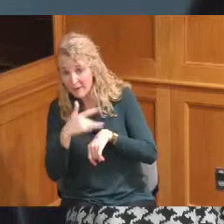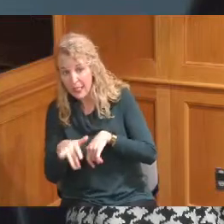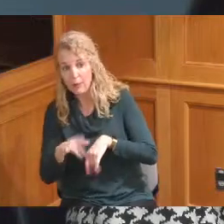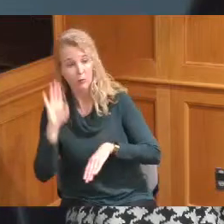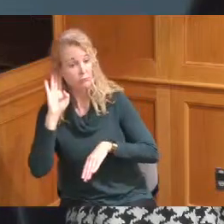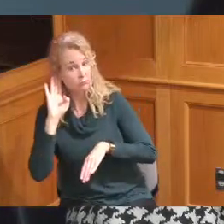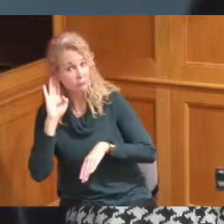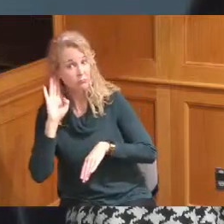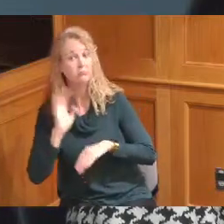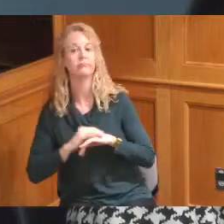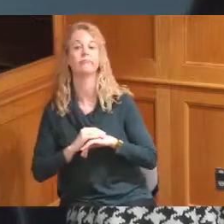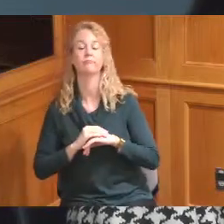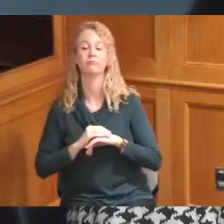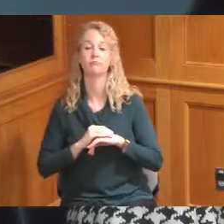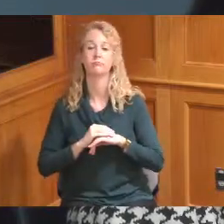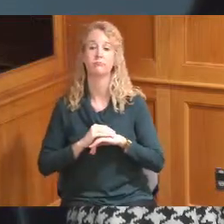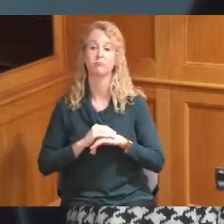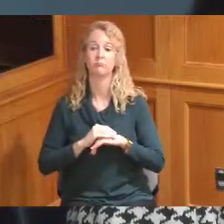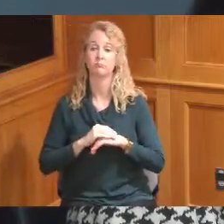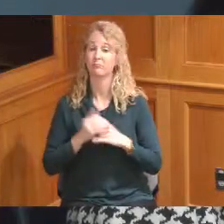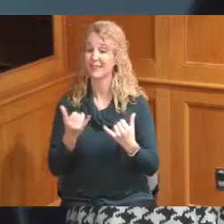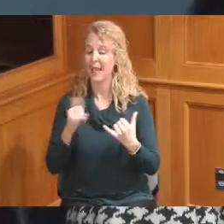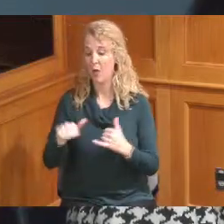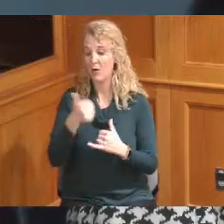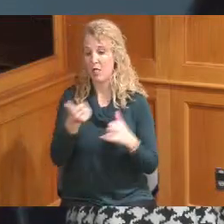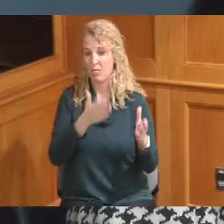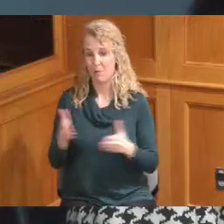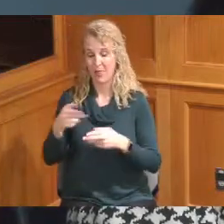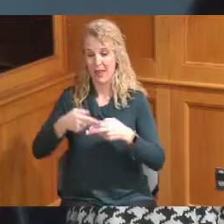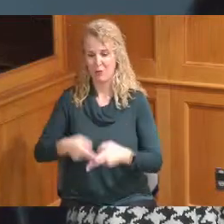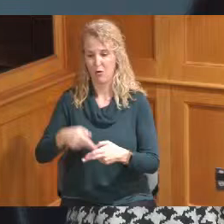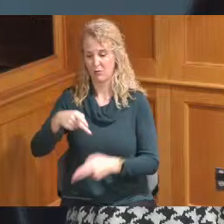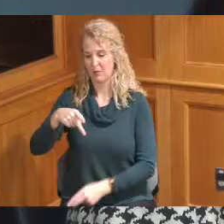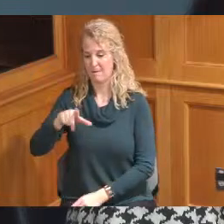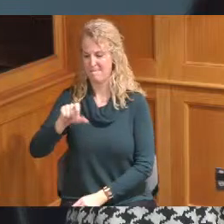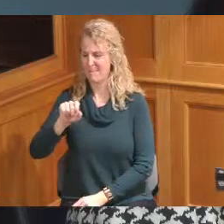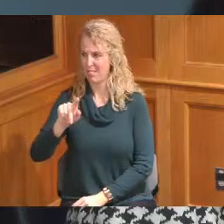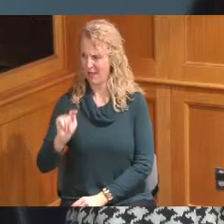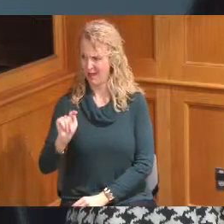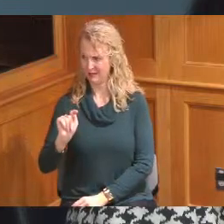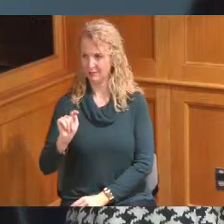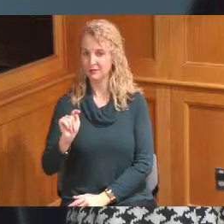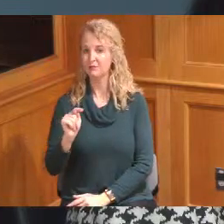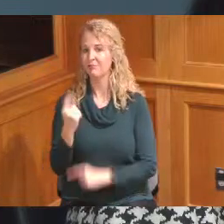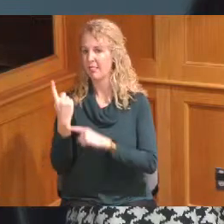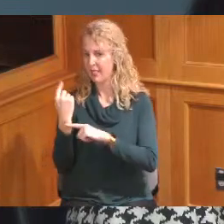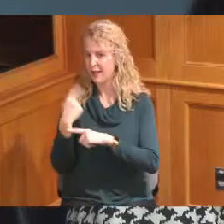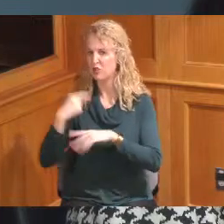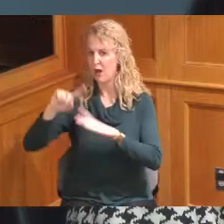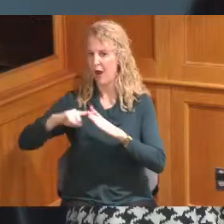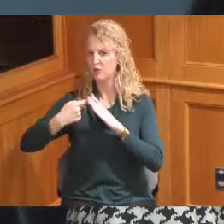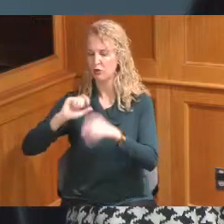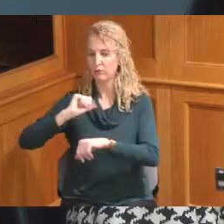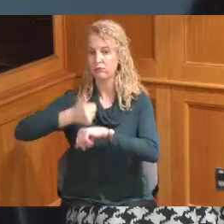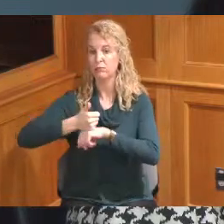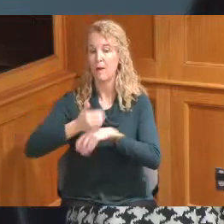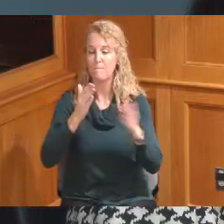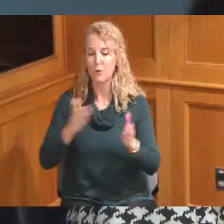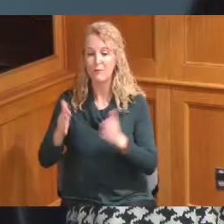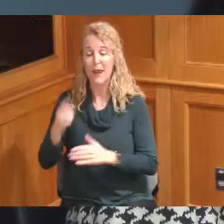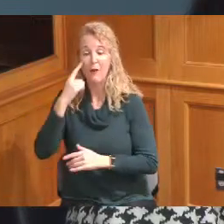In addition, PLOT is another initiative that I started last year, preparing for